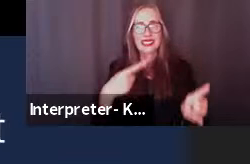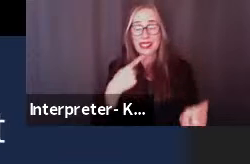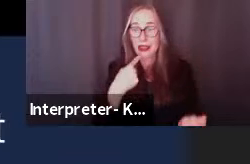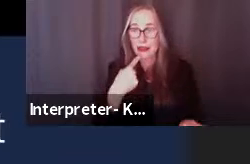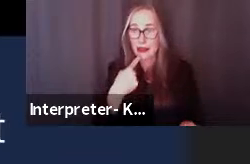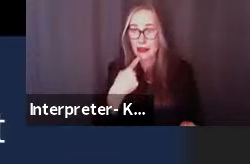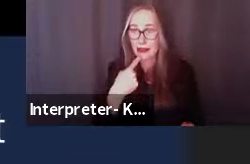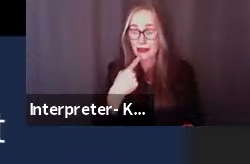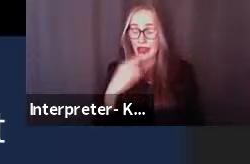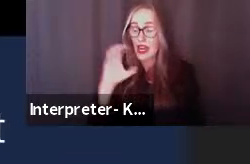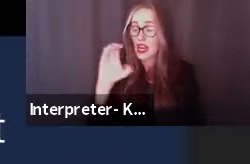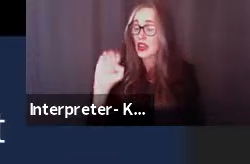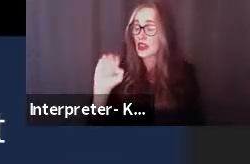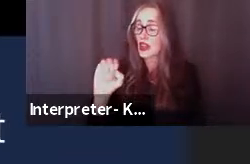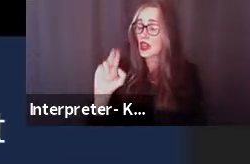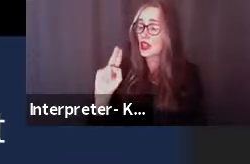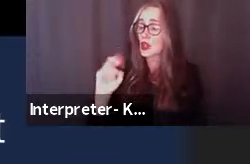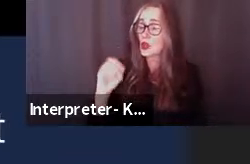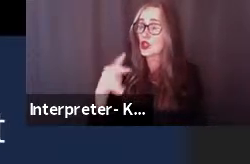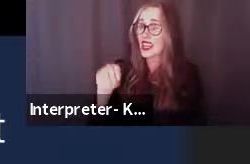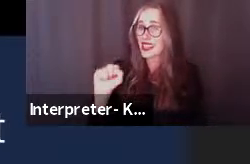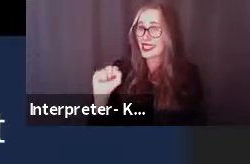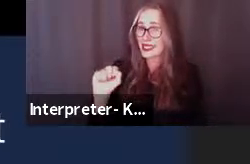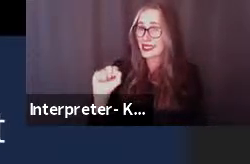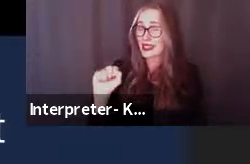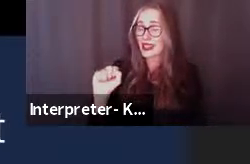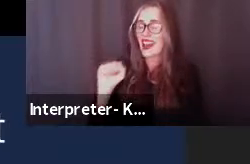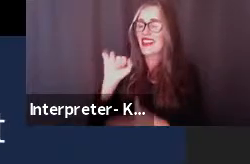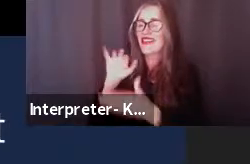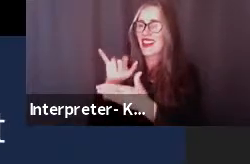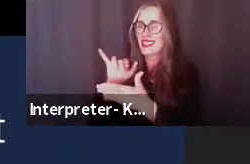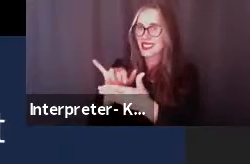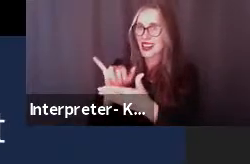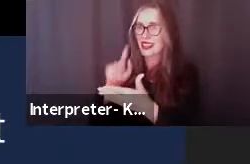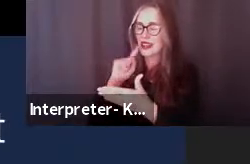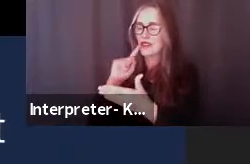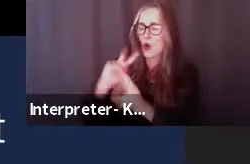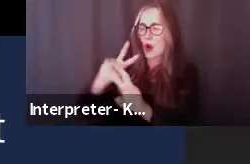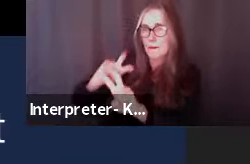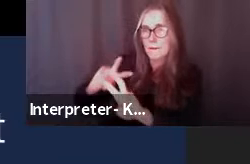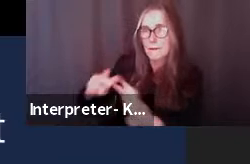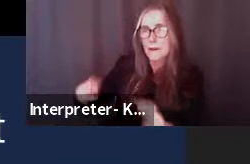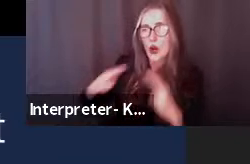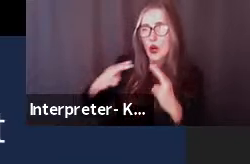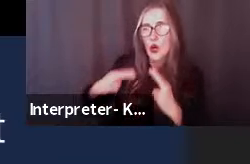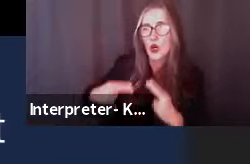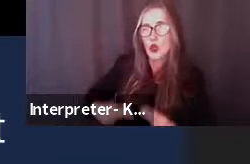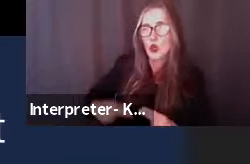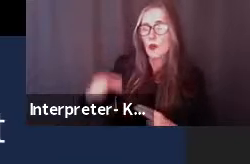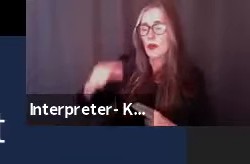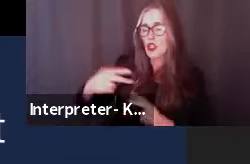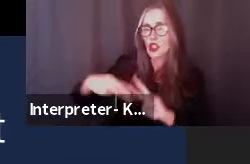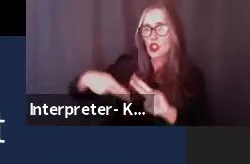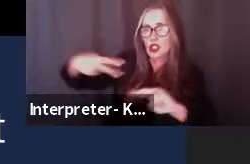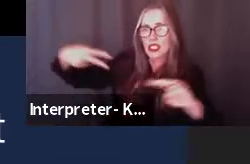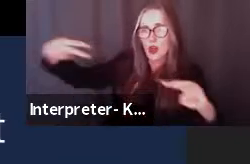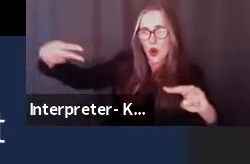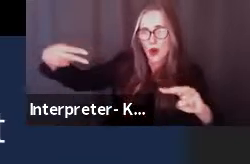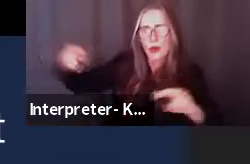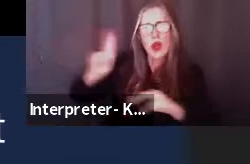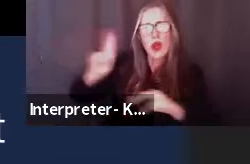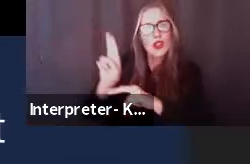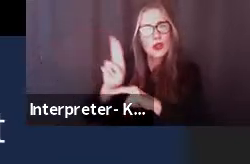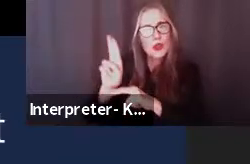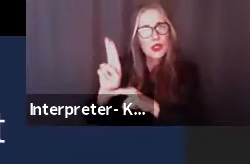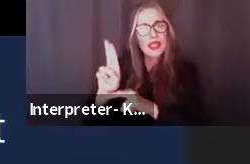understand the human genome and in doing so and in the studies that they're pulling they pull basically from european populations which